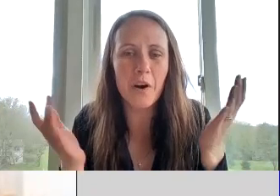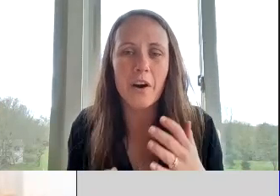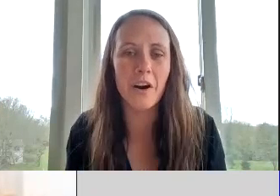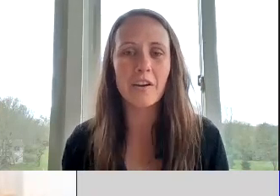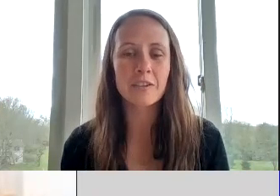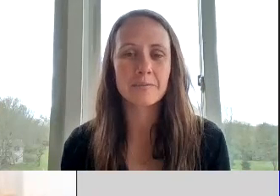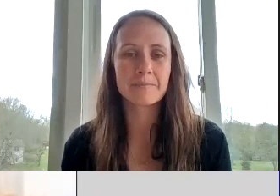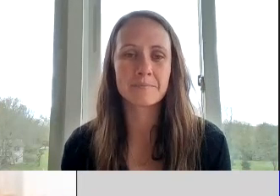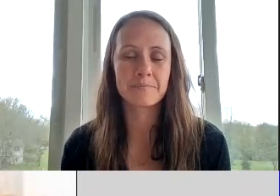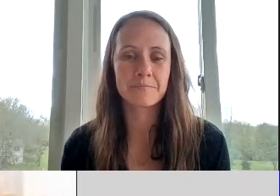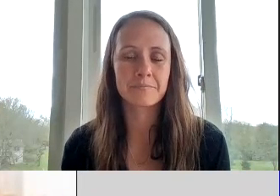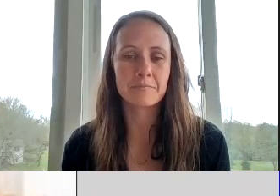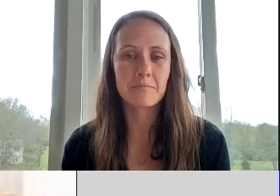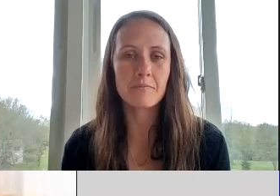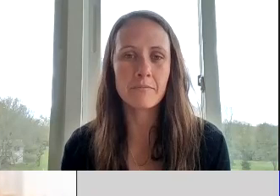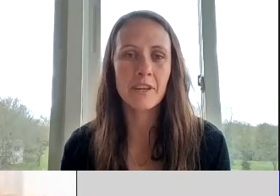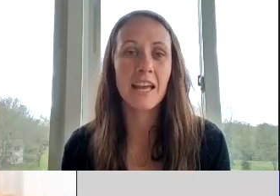a ball?